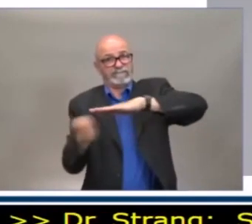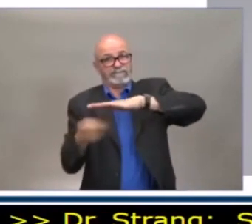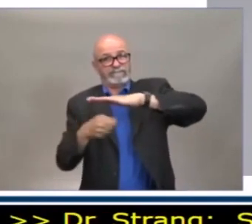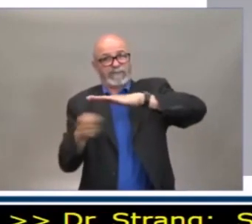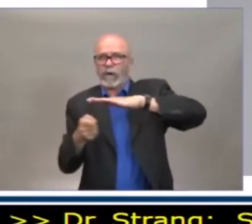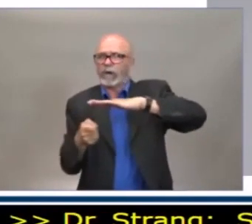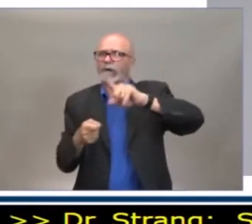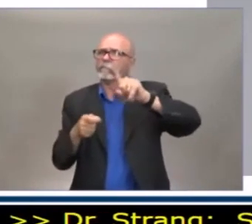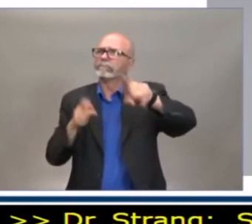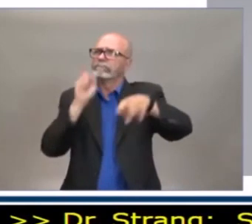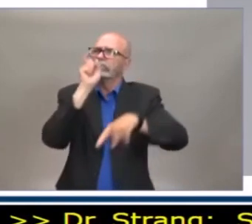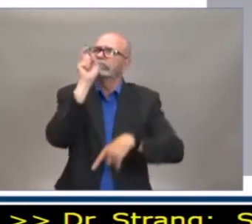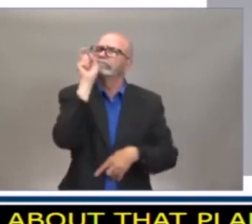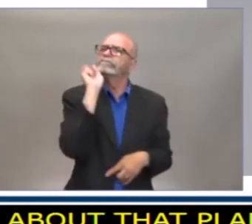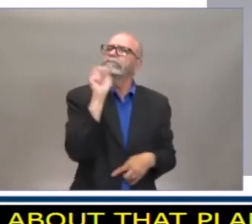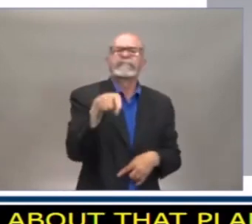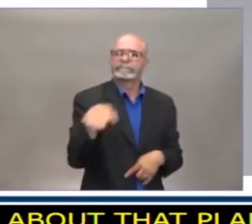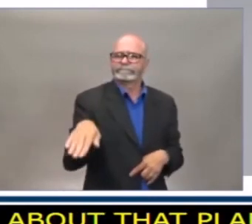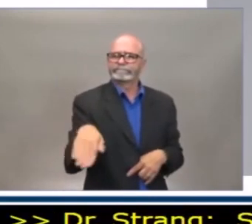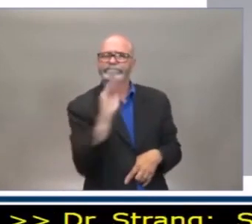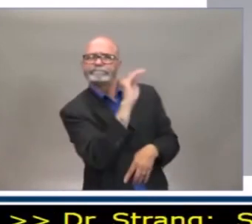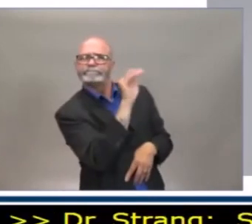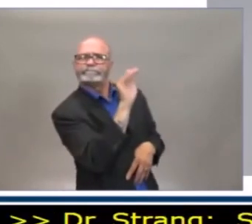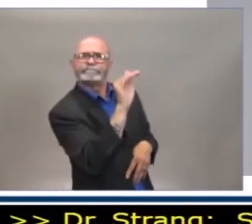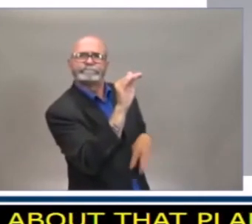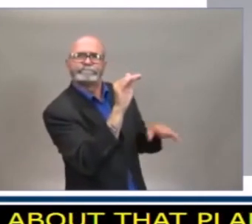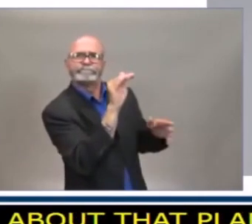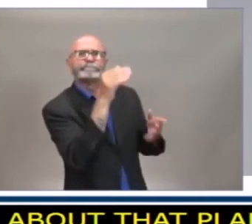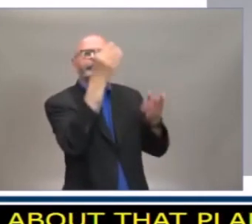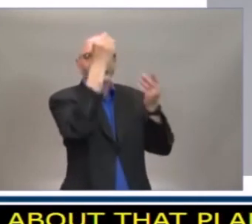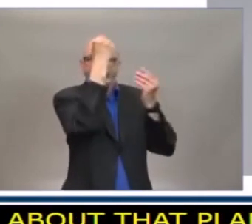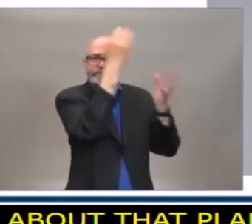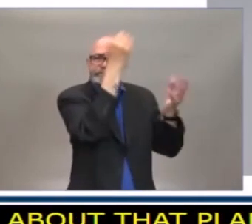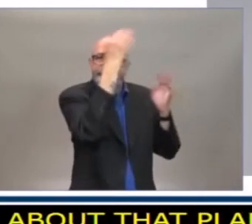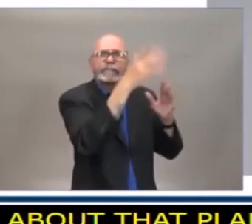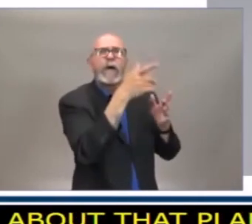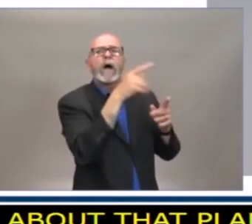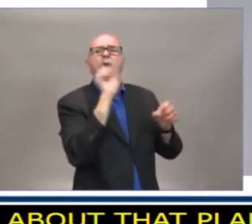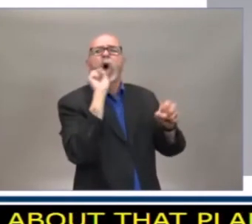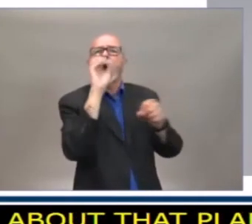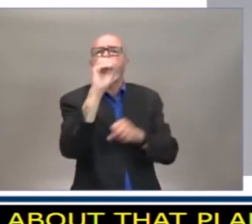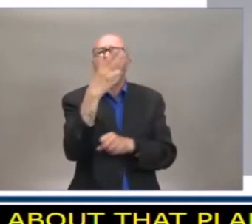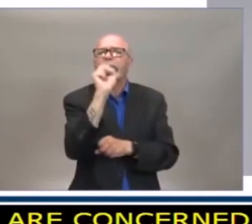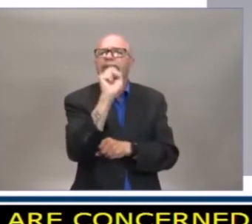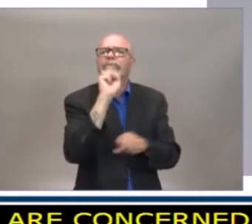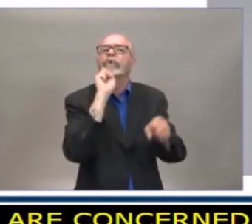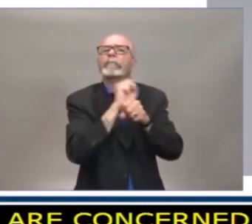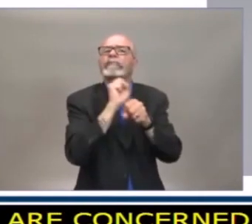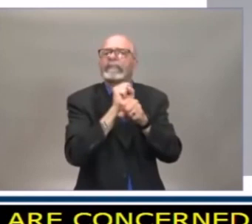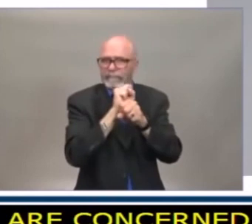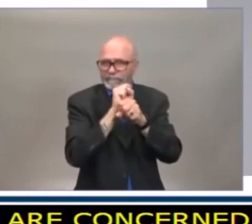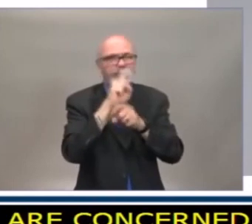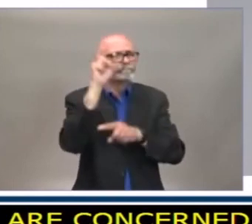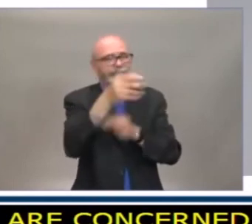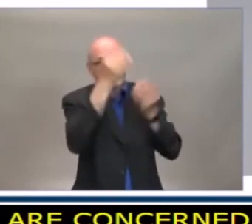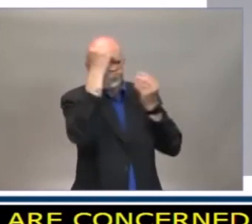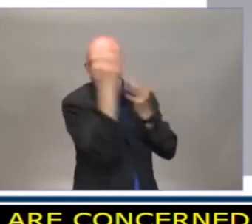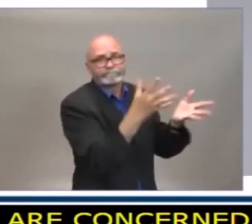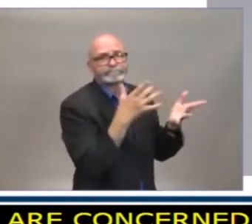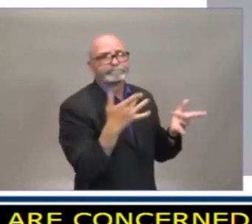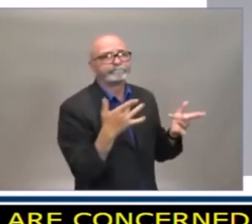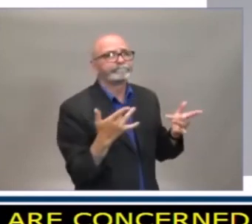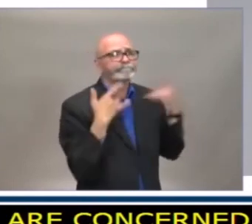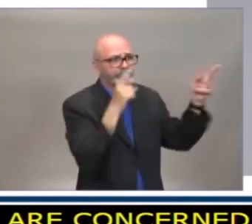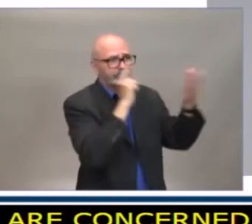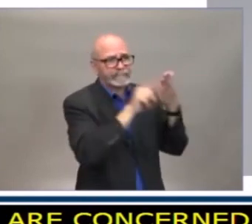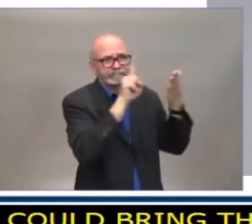those forward to the Occupational Health and Safety Division, whose job it is to monitor that. I will say